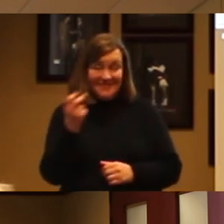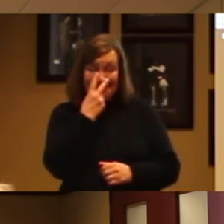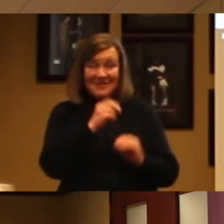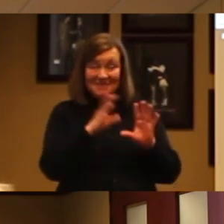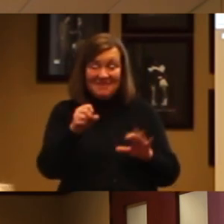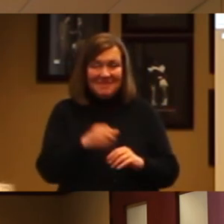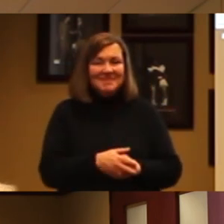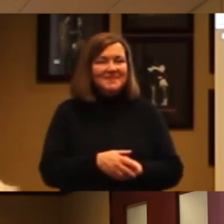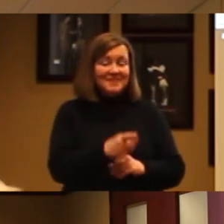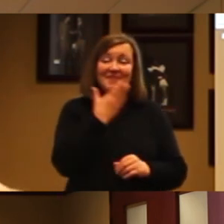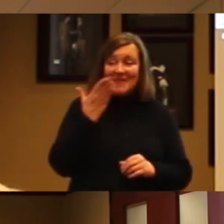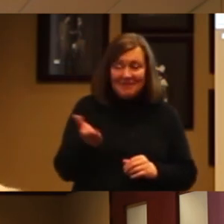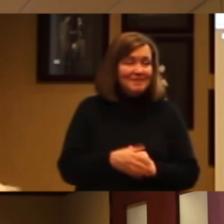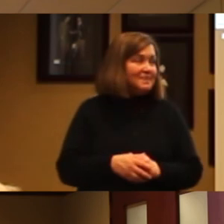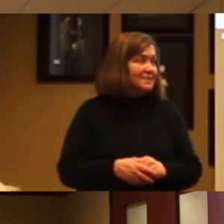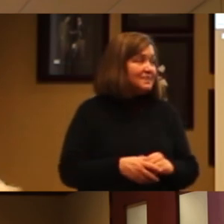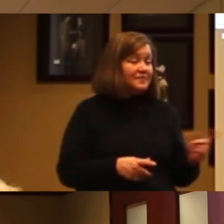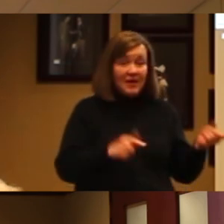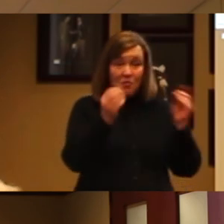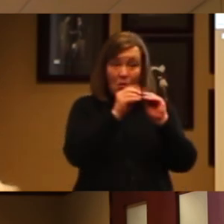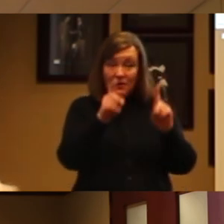Thank you. That's true. Other questions?